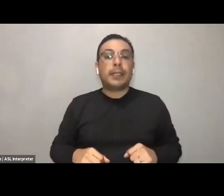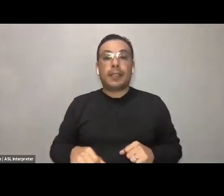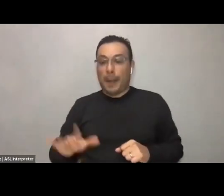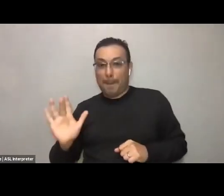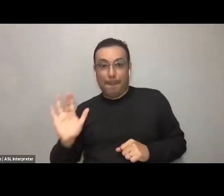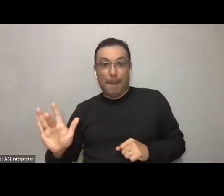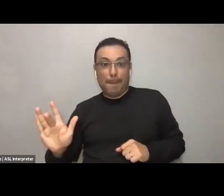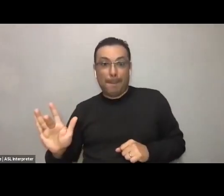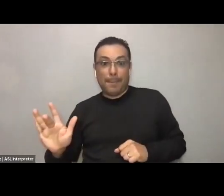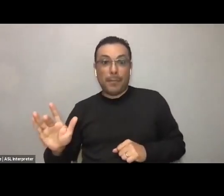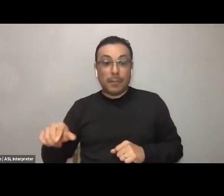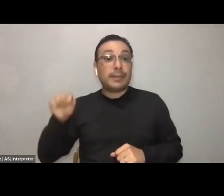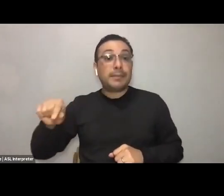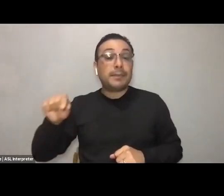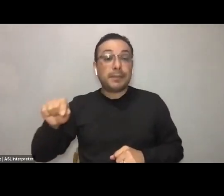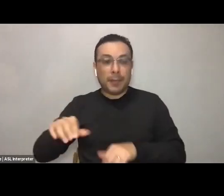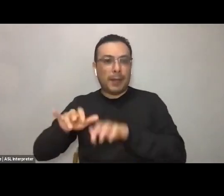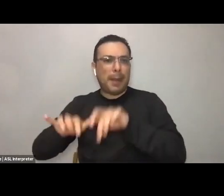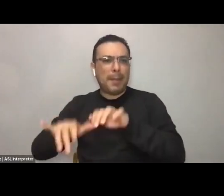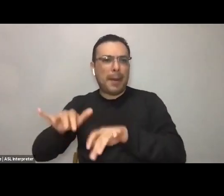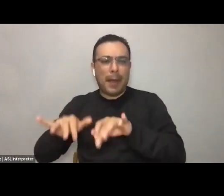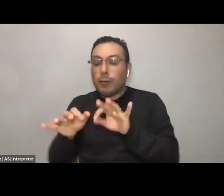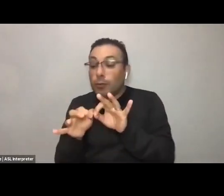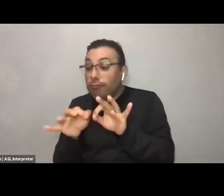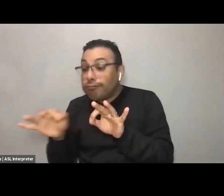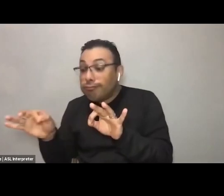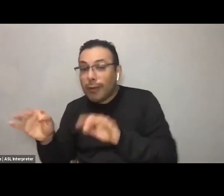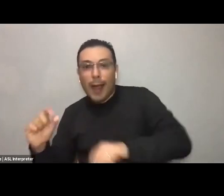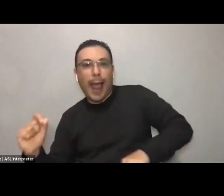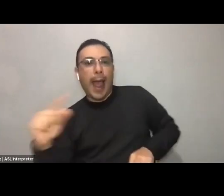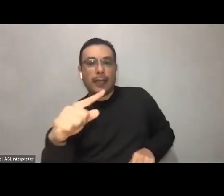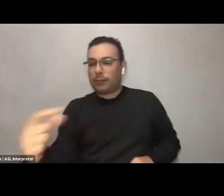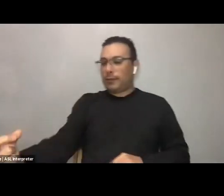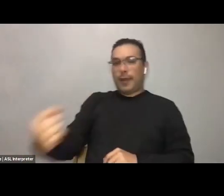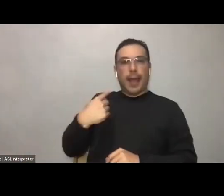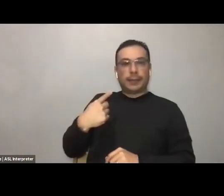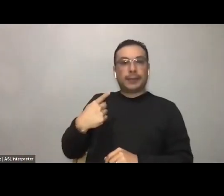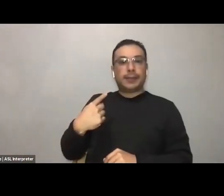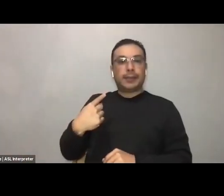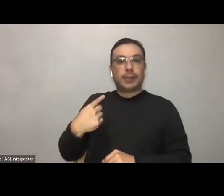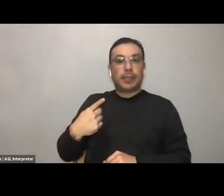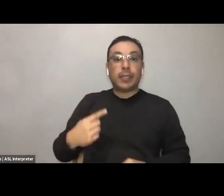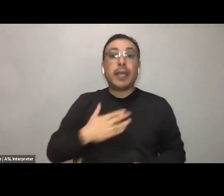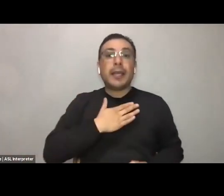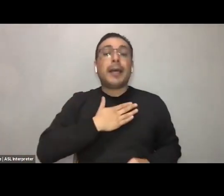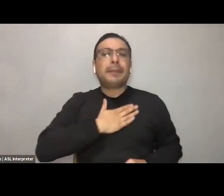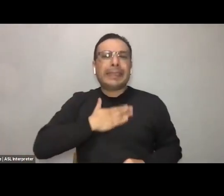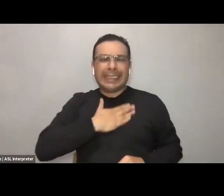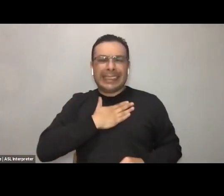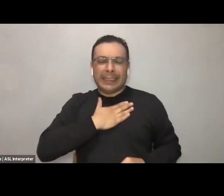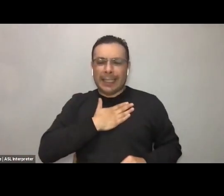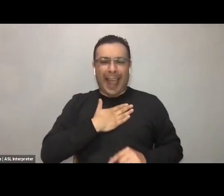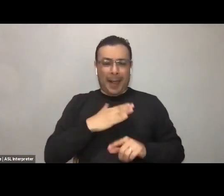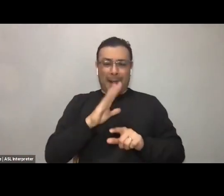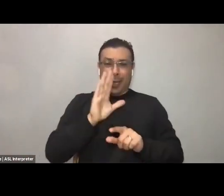button, you can utilize by typing questions into the Q&A feature. Please do not use the chat for questions, please instead